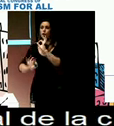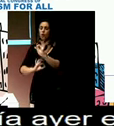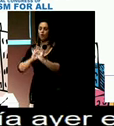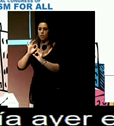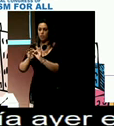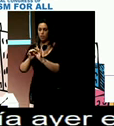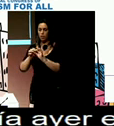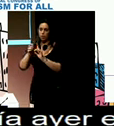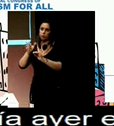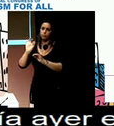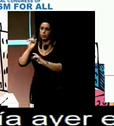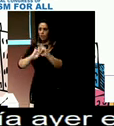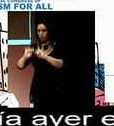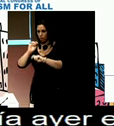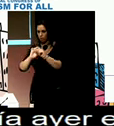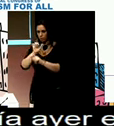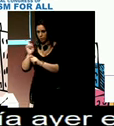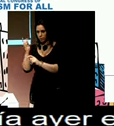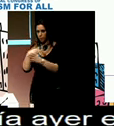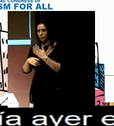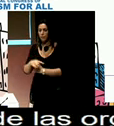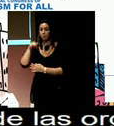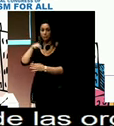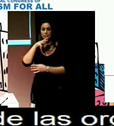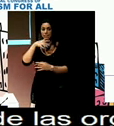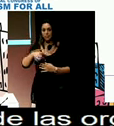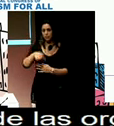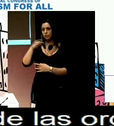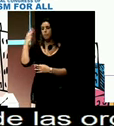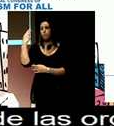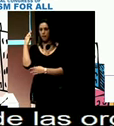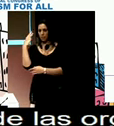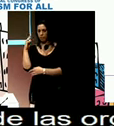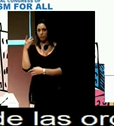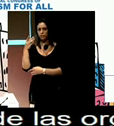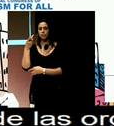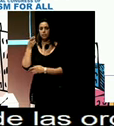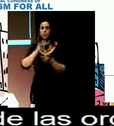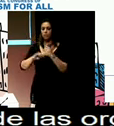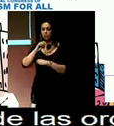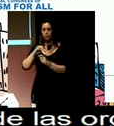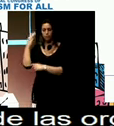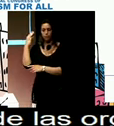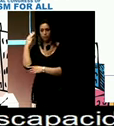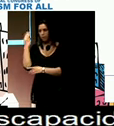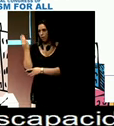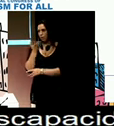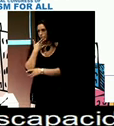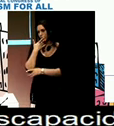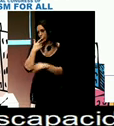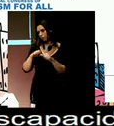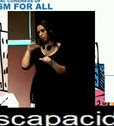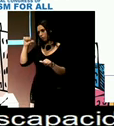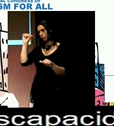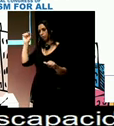And we have been supported by those who know more about it, that is, people of the Association of